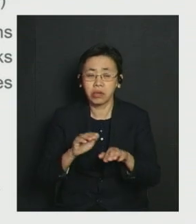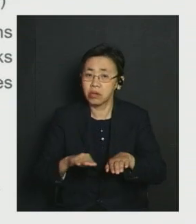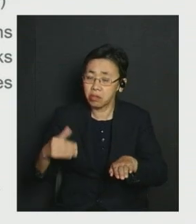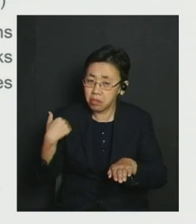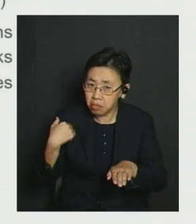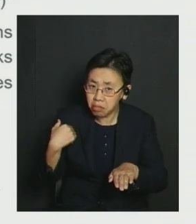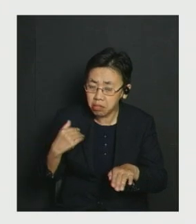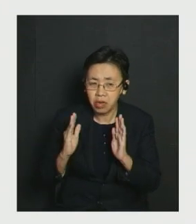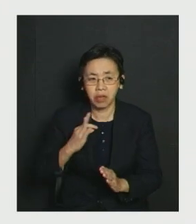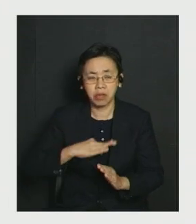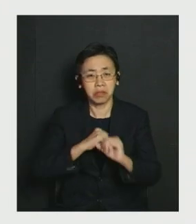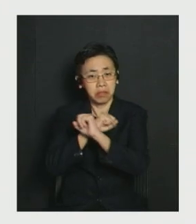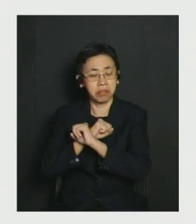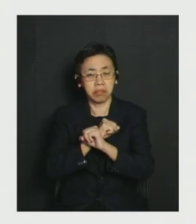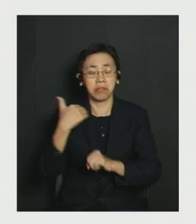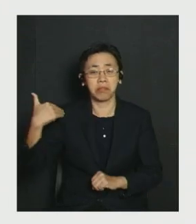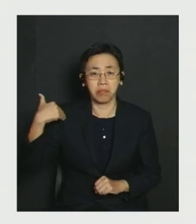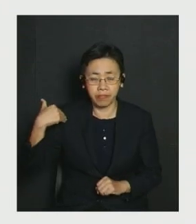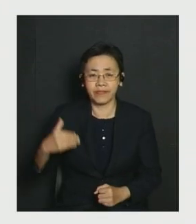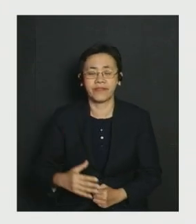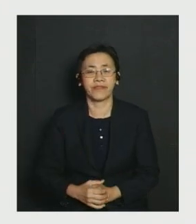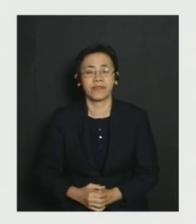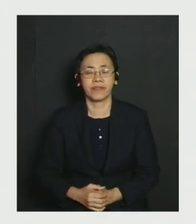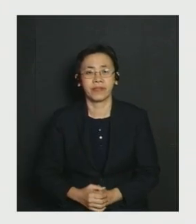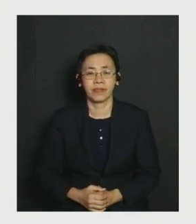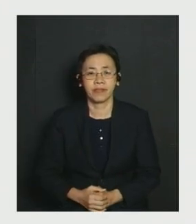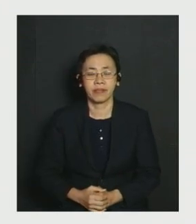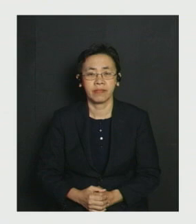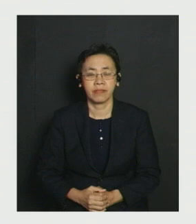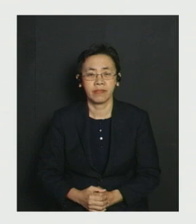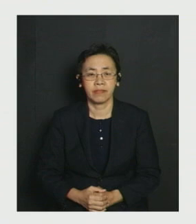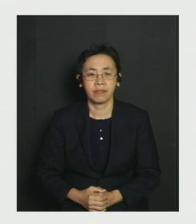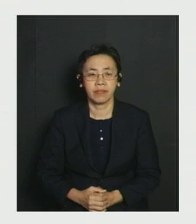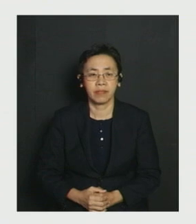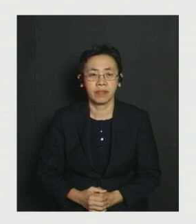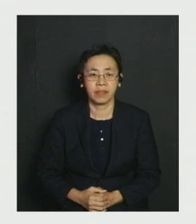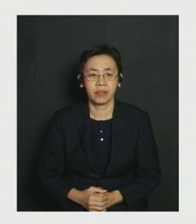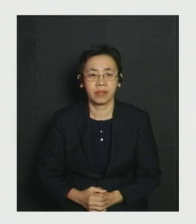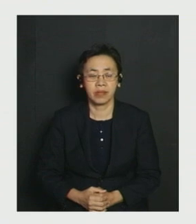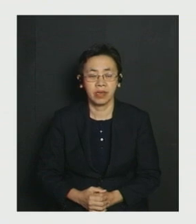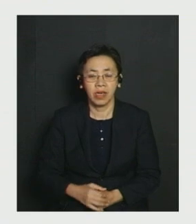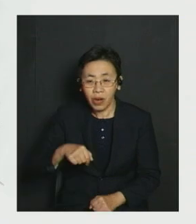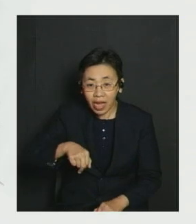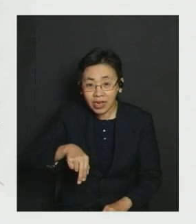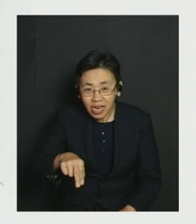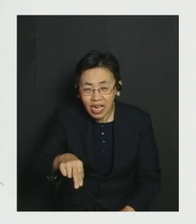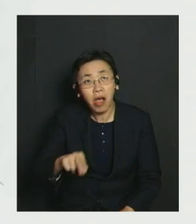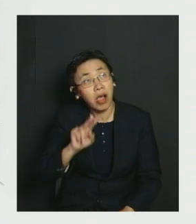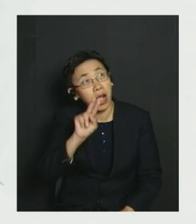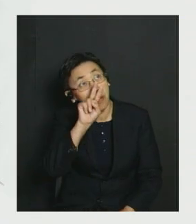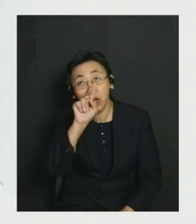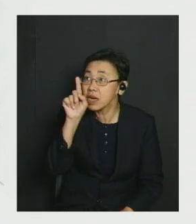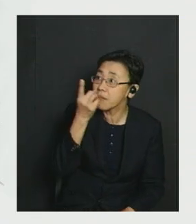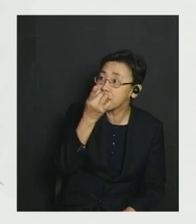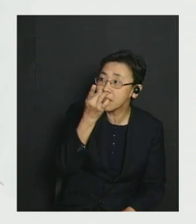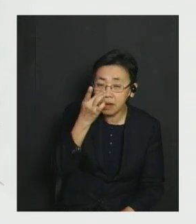know, do you have, you know, what's with the sky plane? You know, do you have shade? Is there a canopy? And I would argue